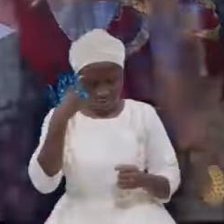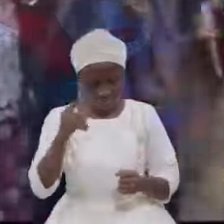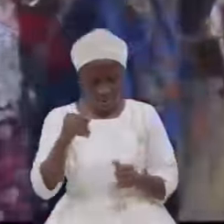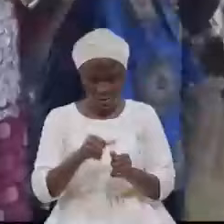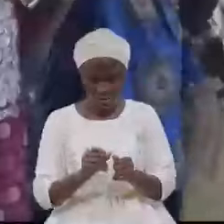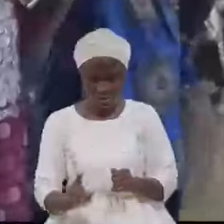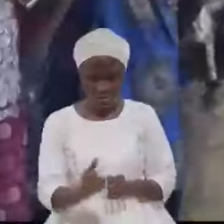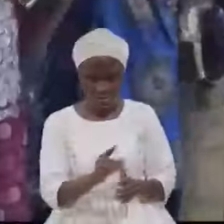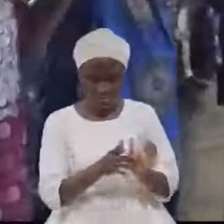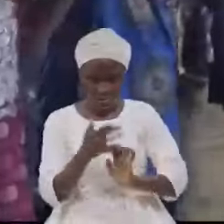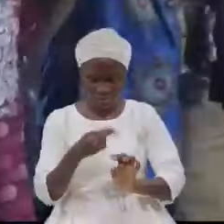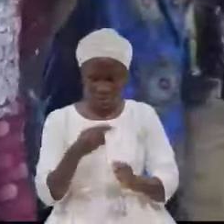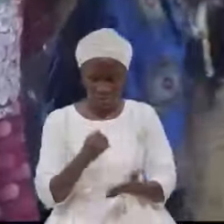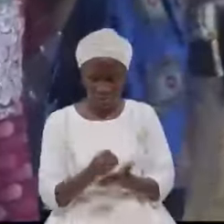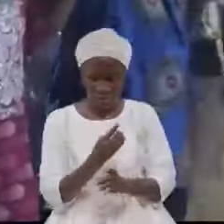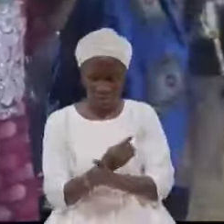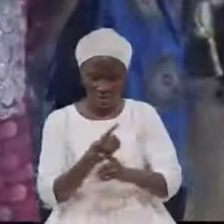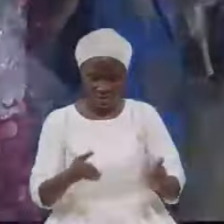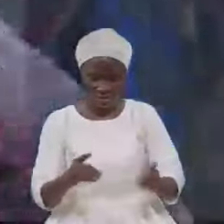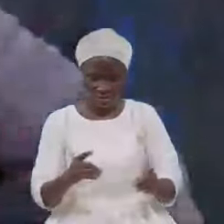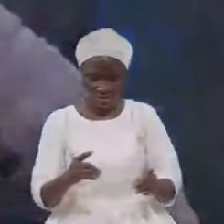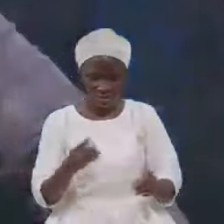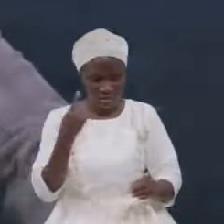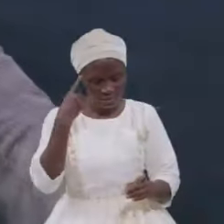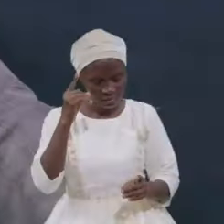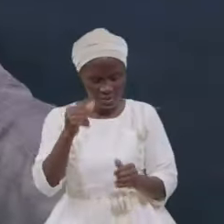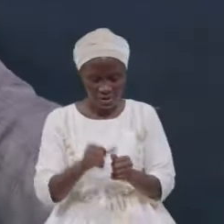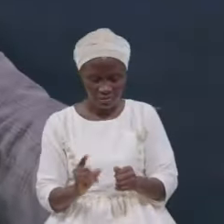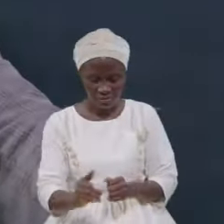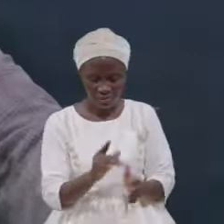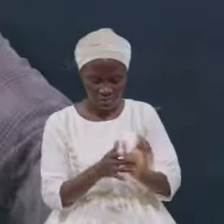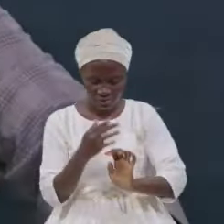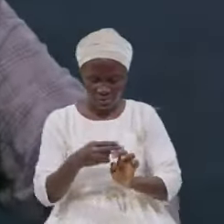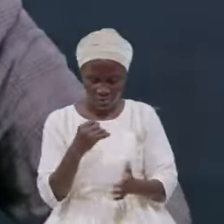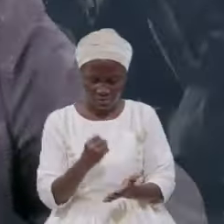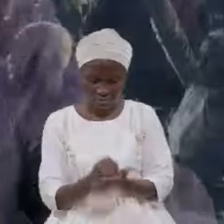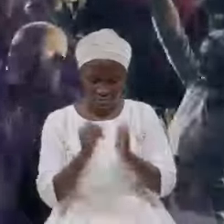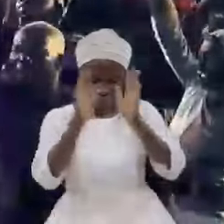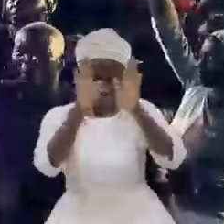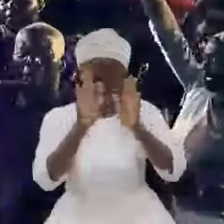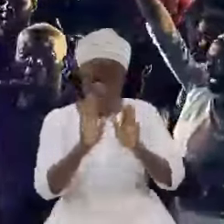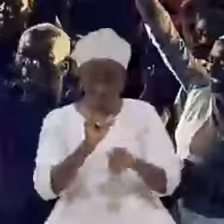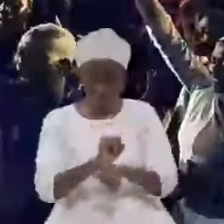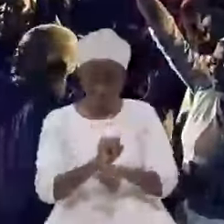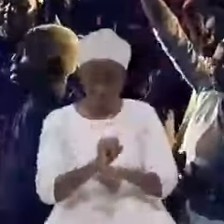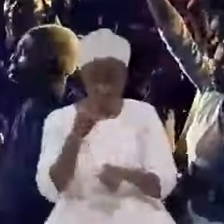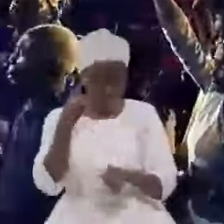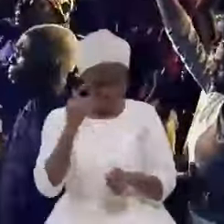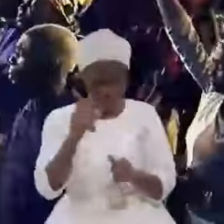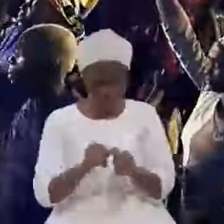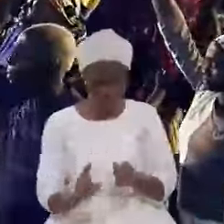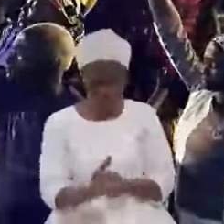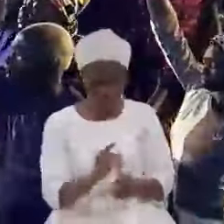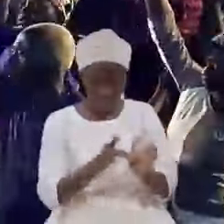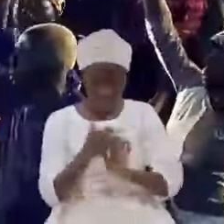Deliverance for everyone. Miracle for everyone. Lord, your